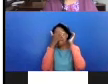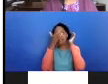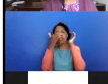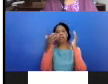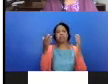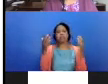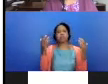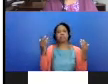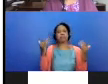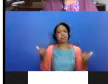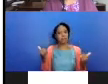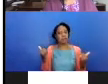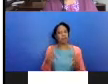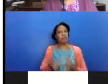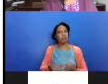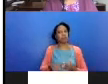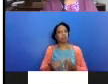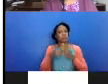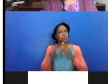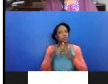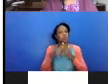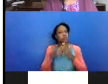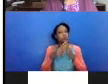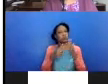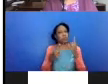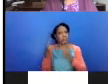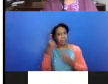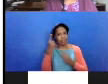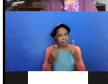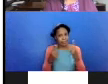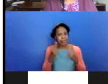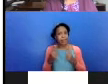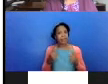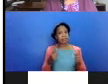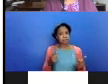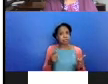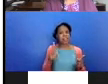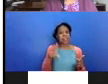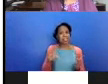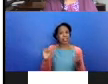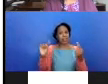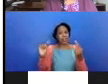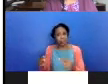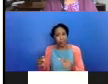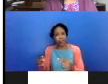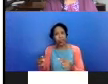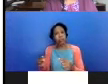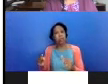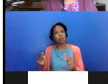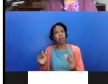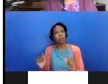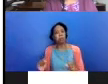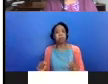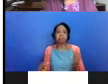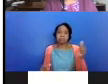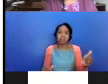perpetrating abuse, having been victimized by abuse, being oppressing people and having